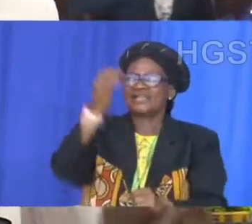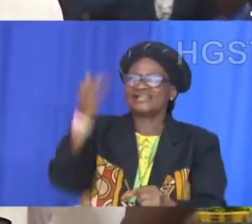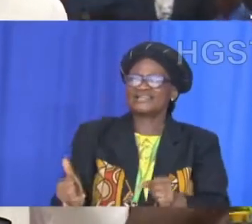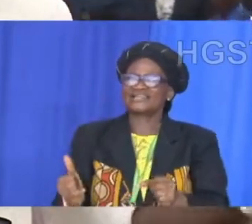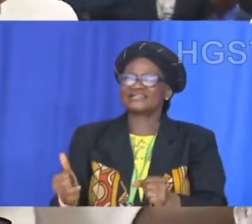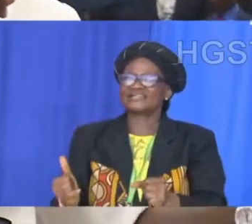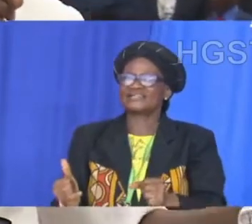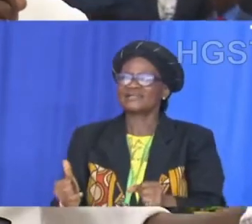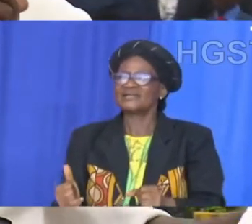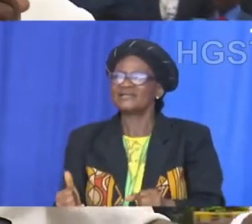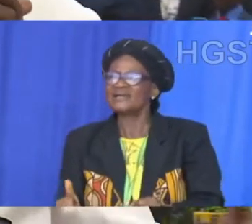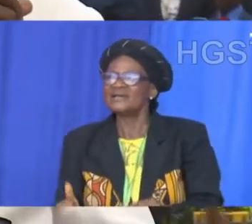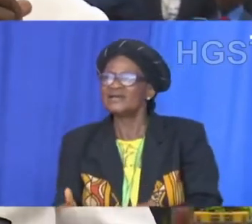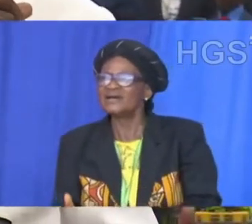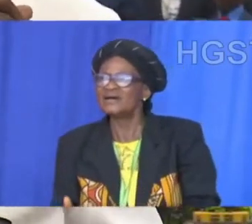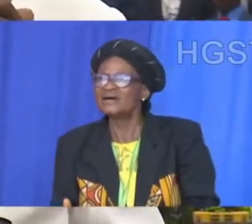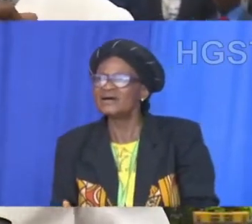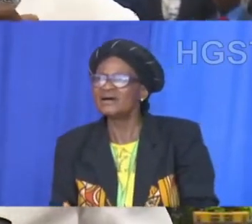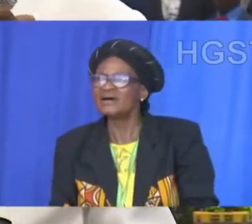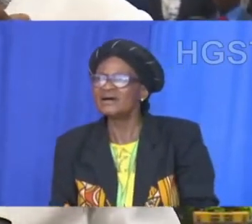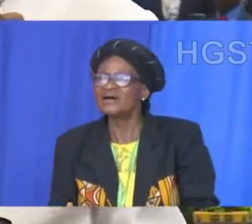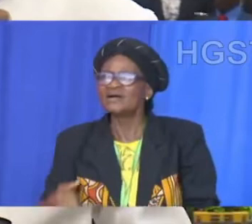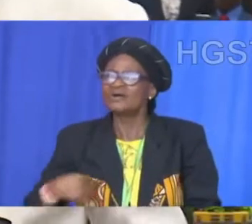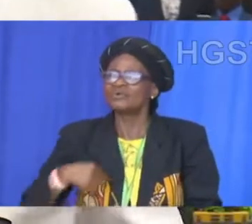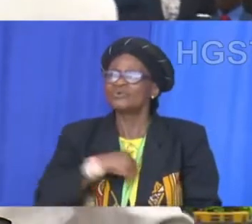When we want to make a joyful noise to the Lord,